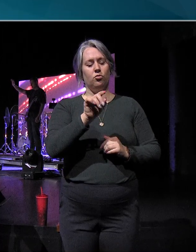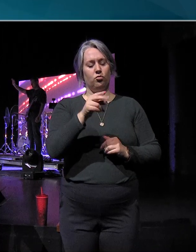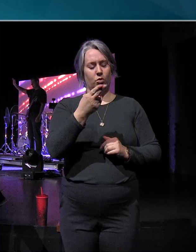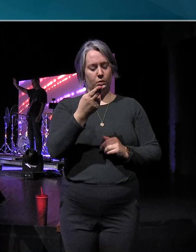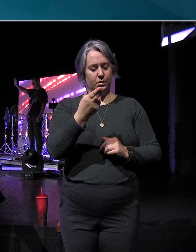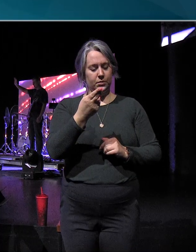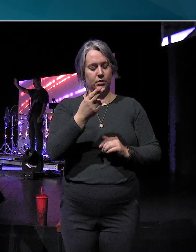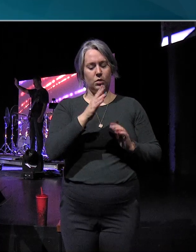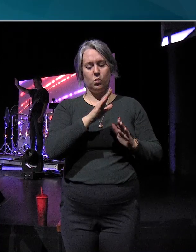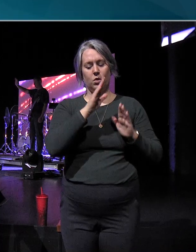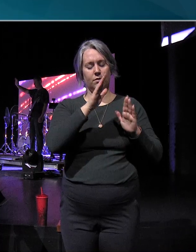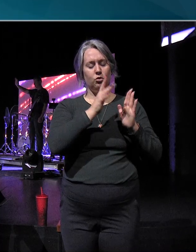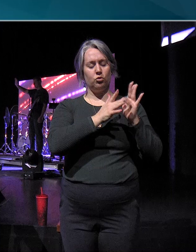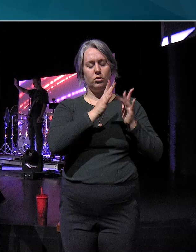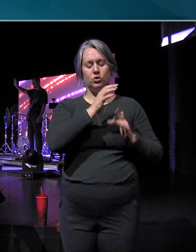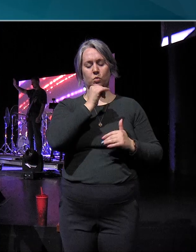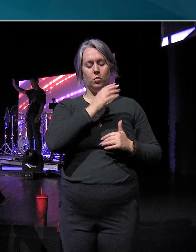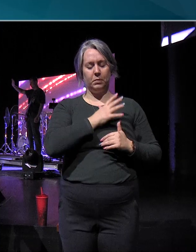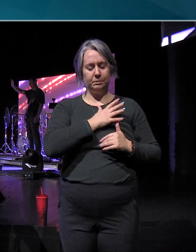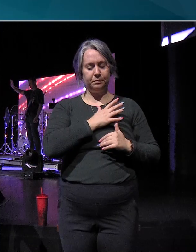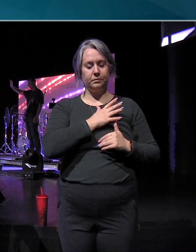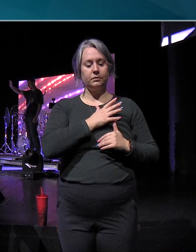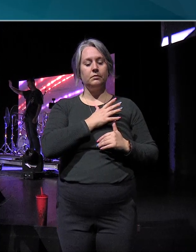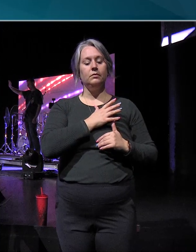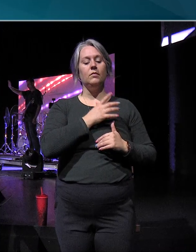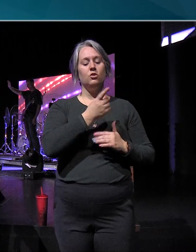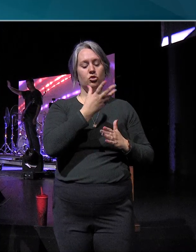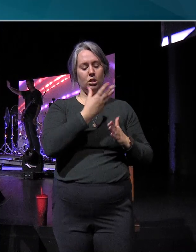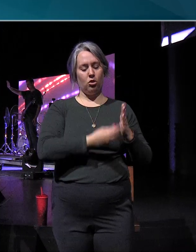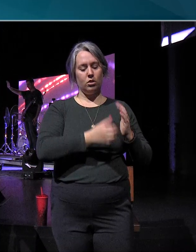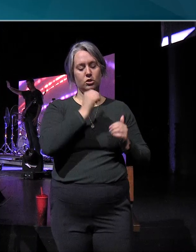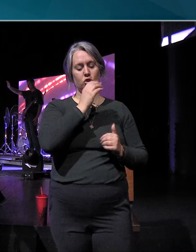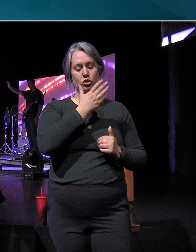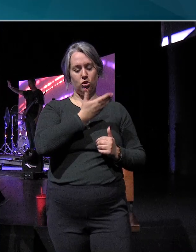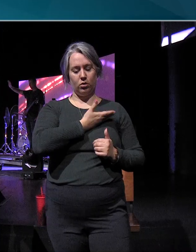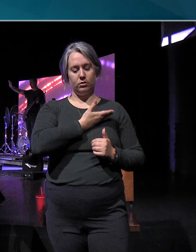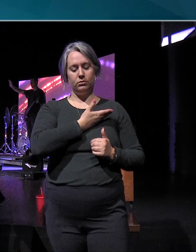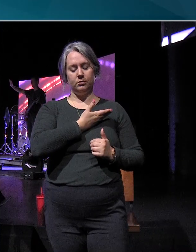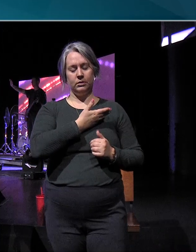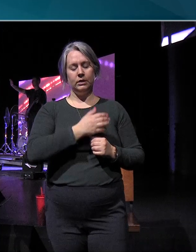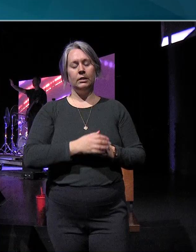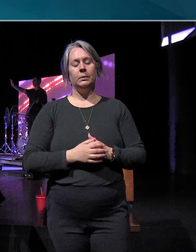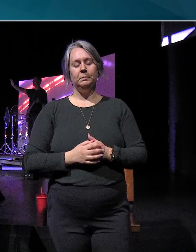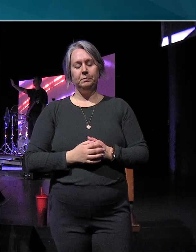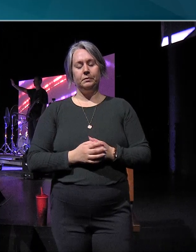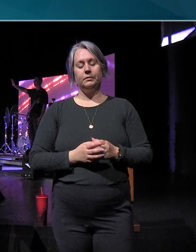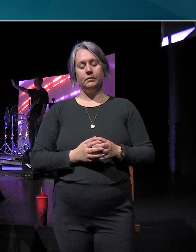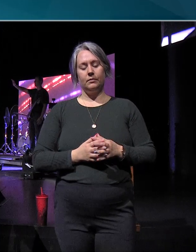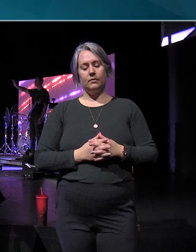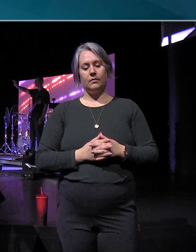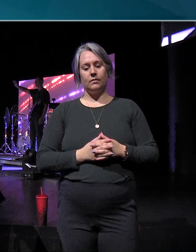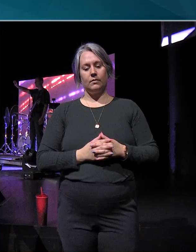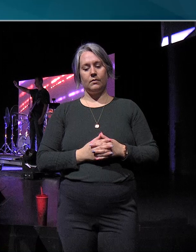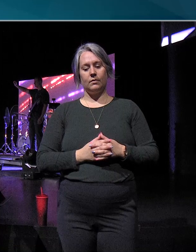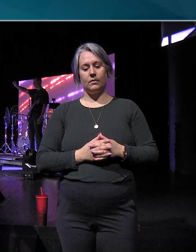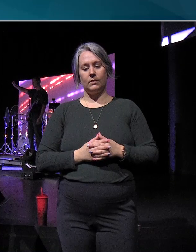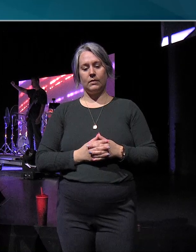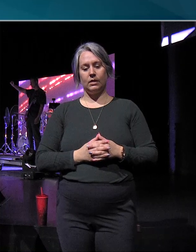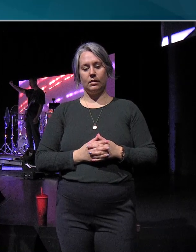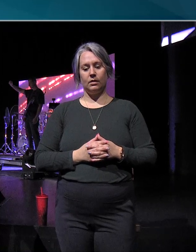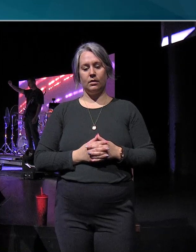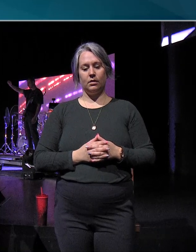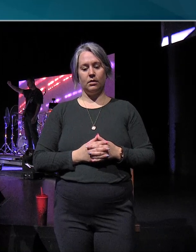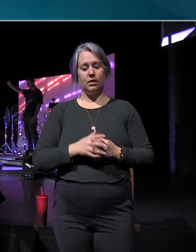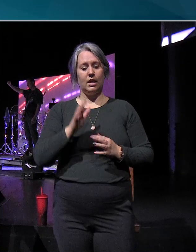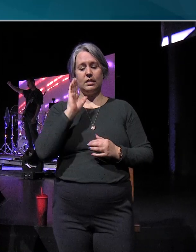dear saint, Lord. And we pray for her as she's lost her daughter, Lord Jesus. Lord, on the way we look at it, Lord, it seems like a